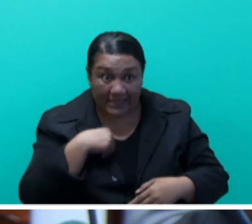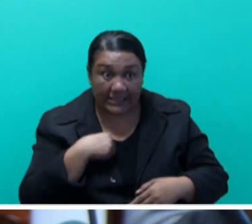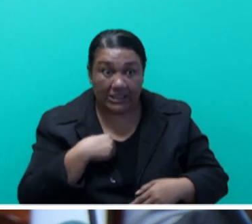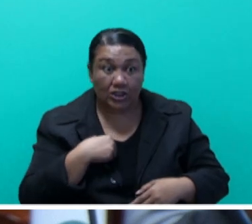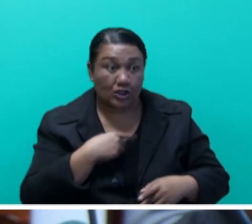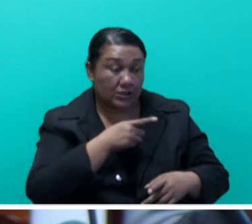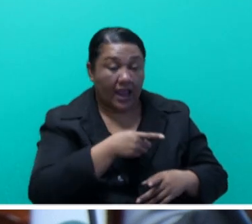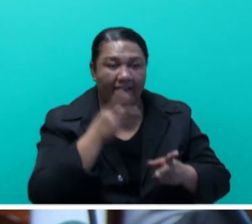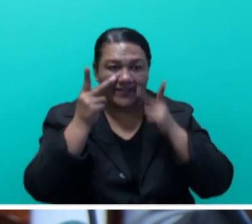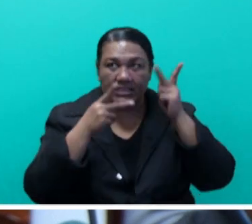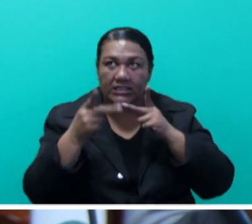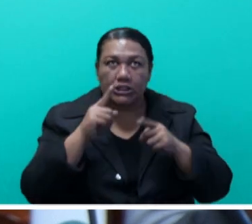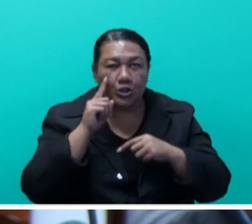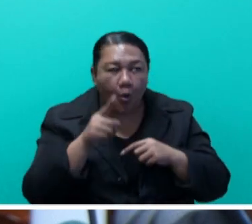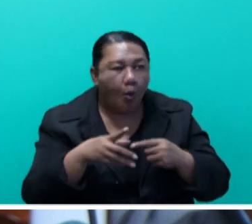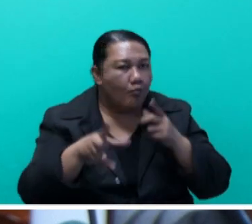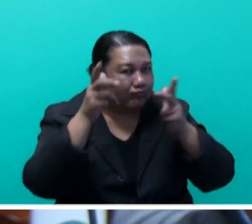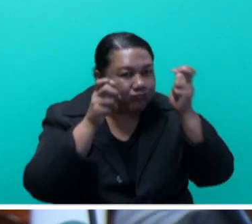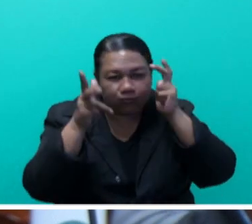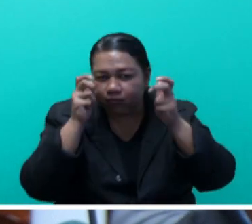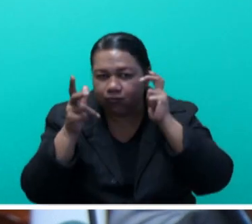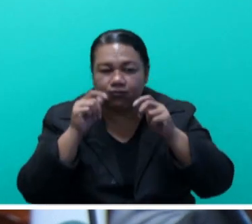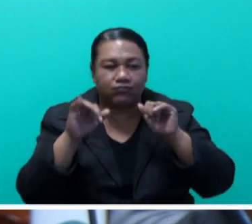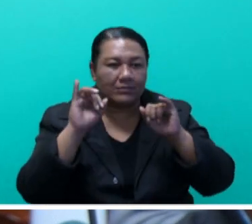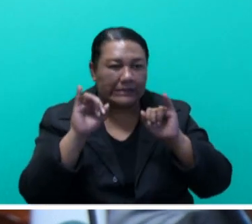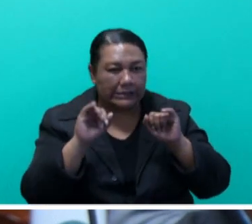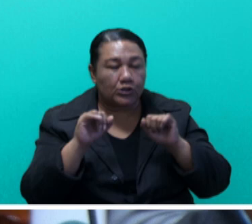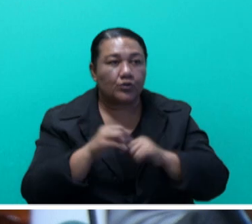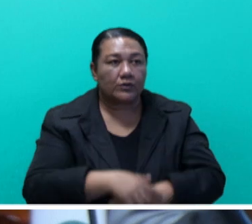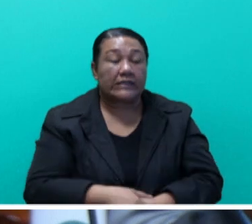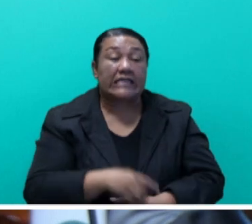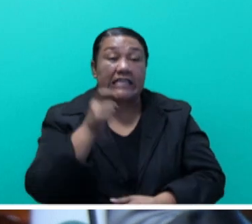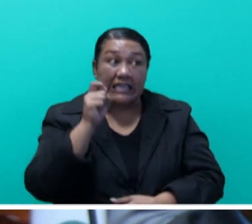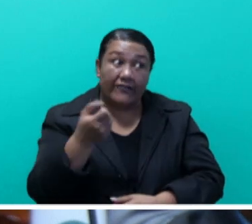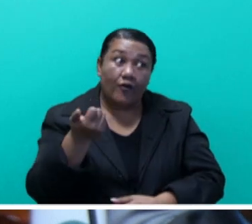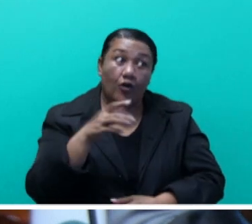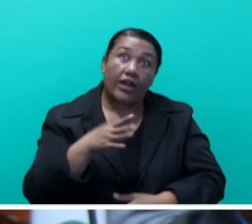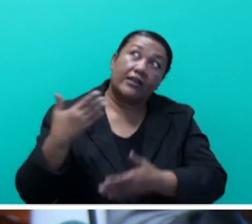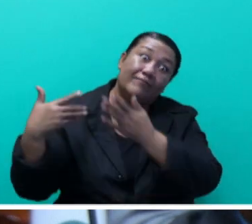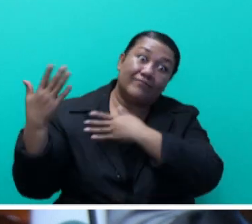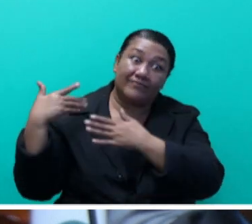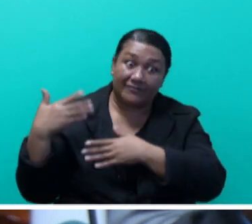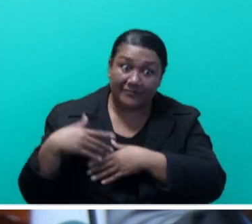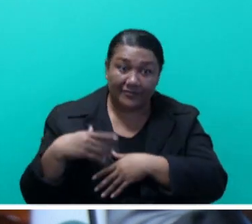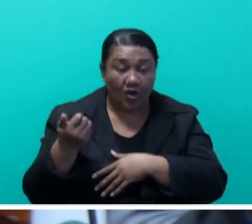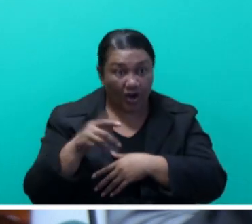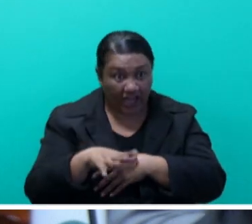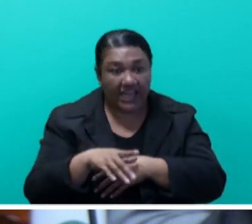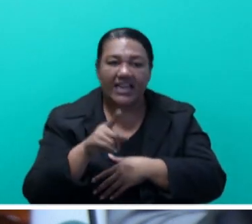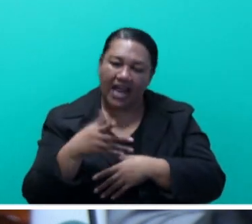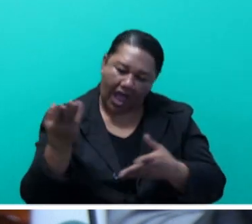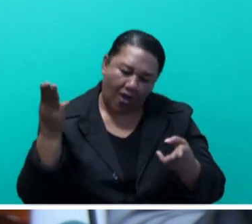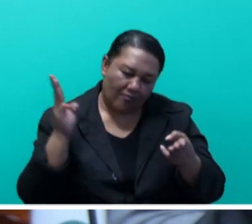been done several years earlier, by now this problem would probably have been mitigated